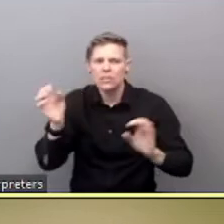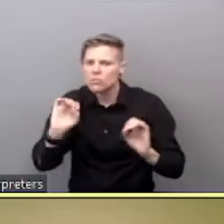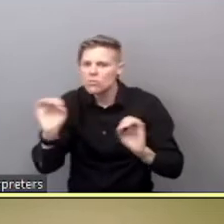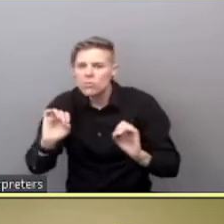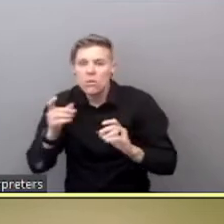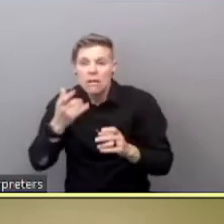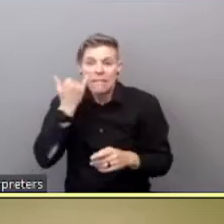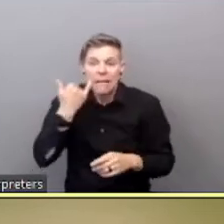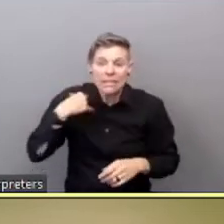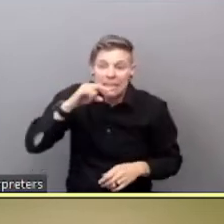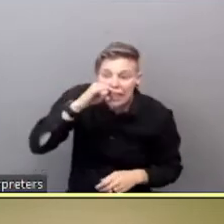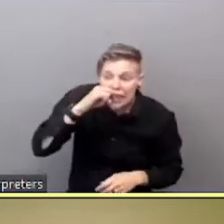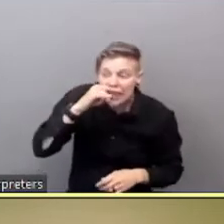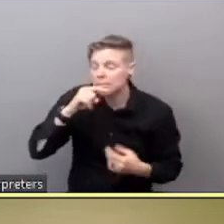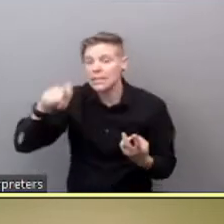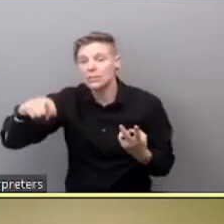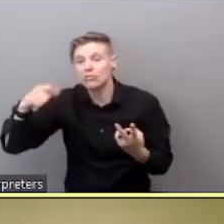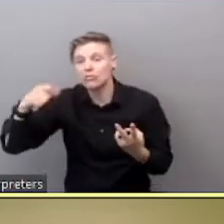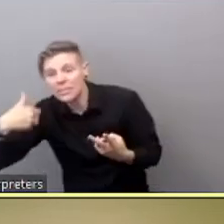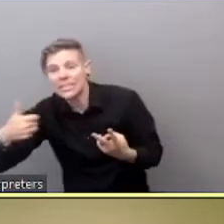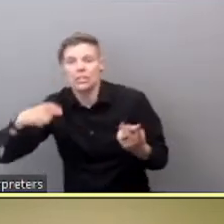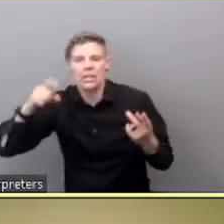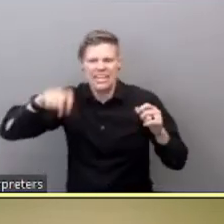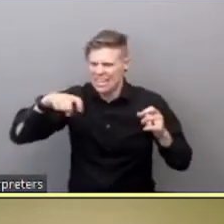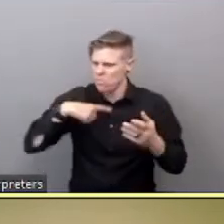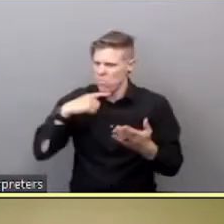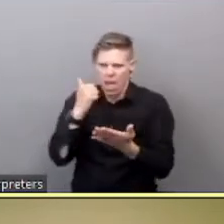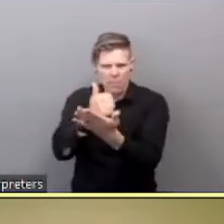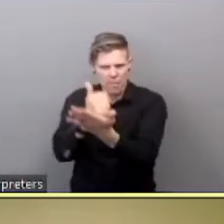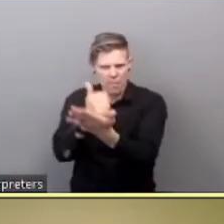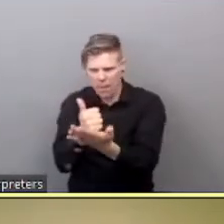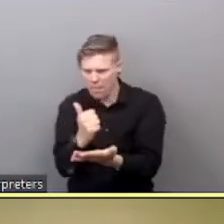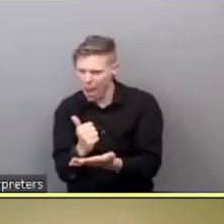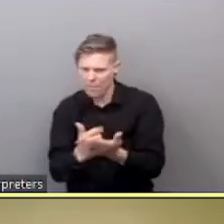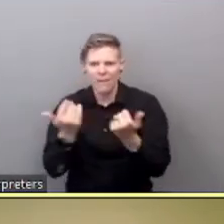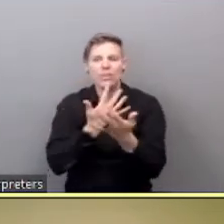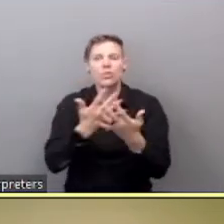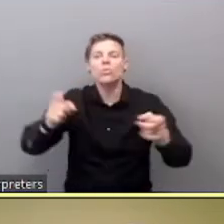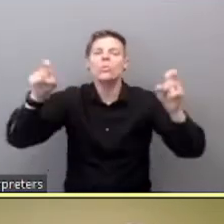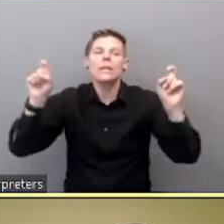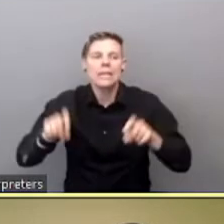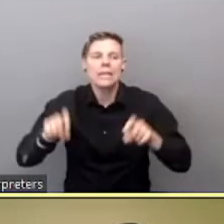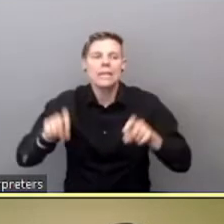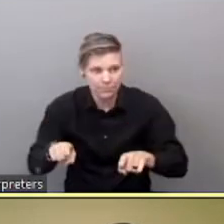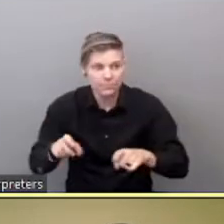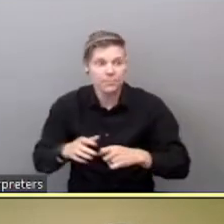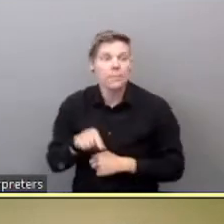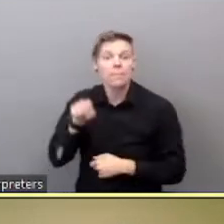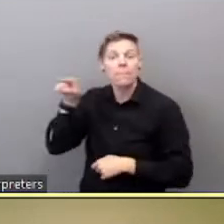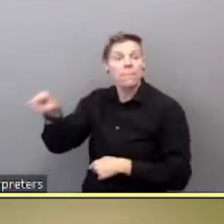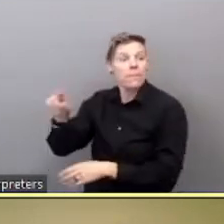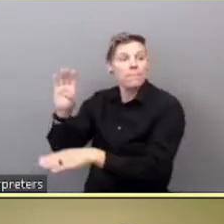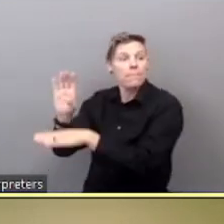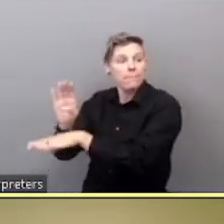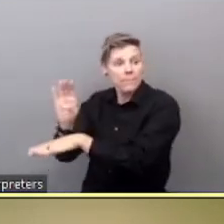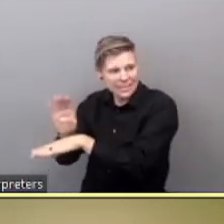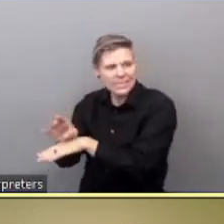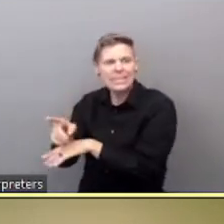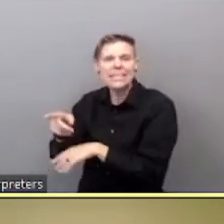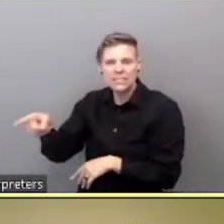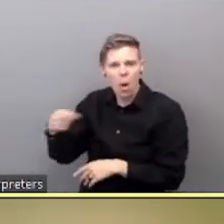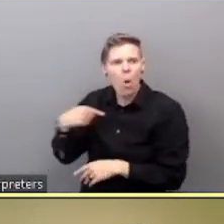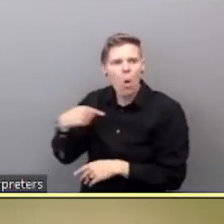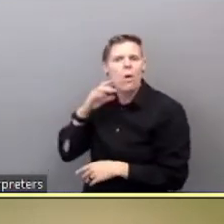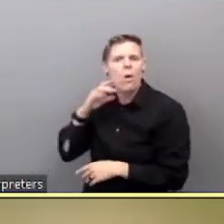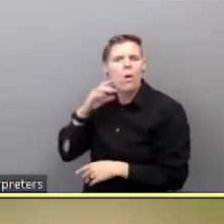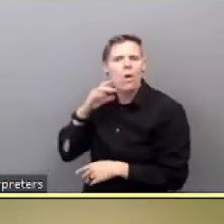get New Mexicans connected with work. For employers, we're doing a tremendous amount of applicant recruitment and customized screening,